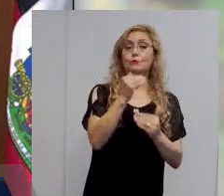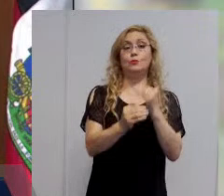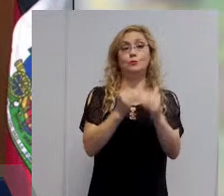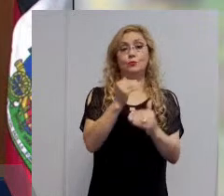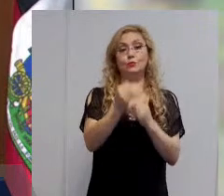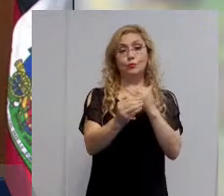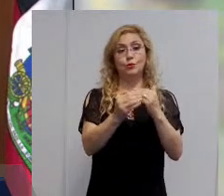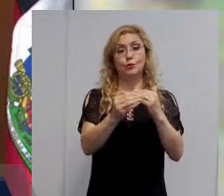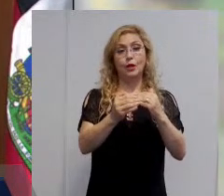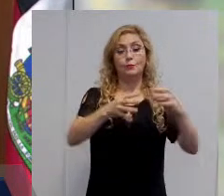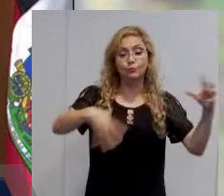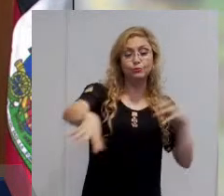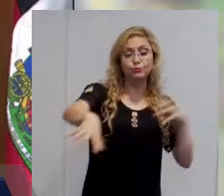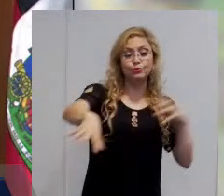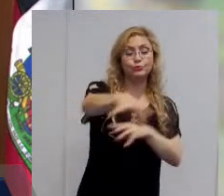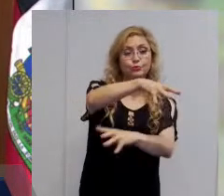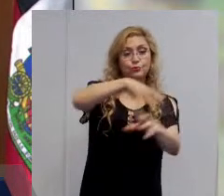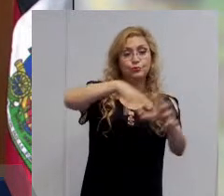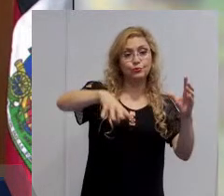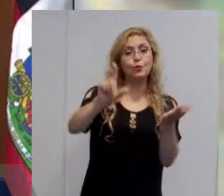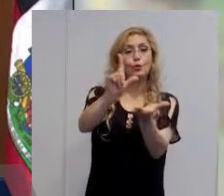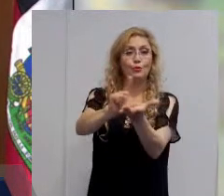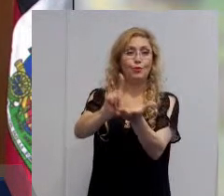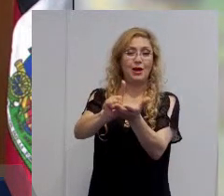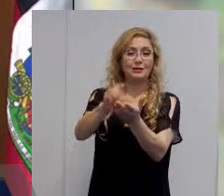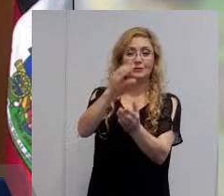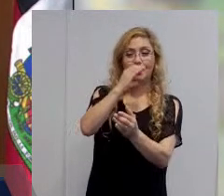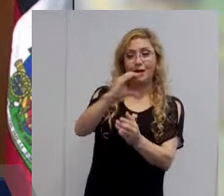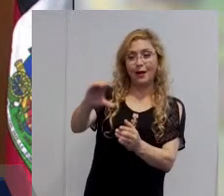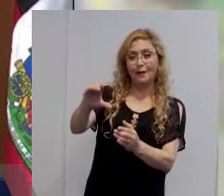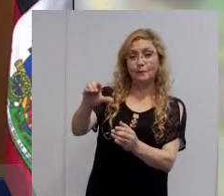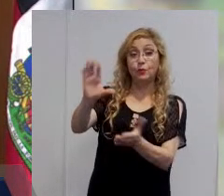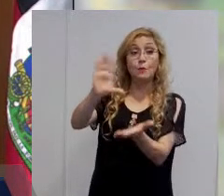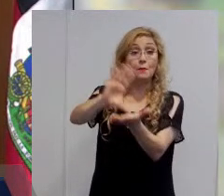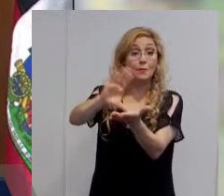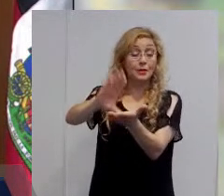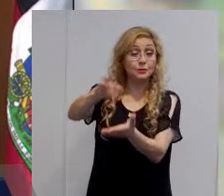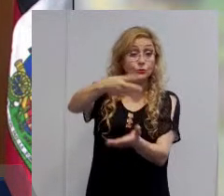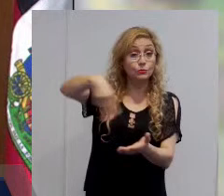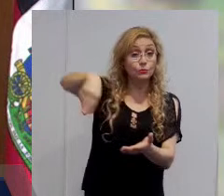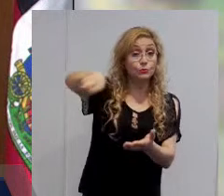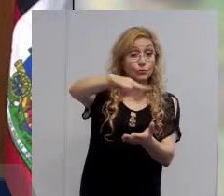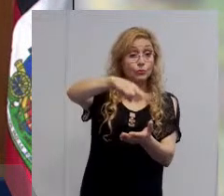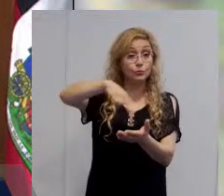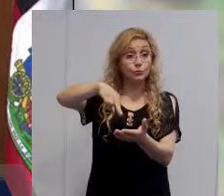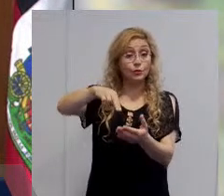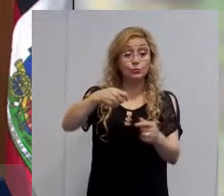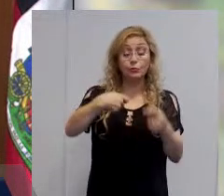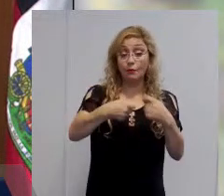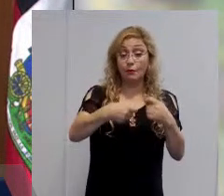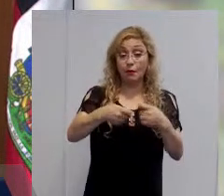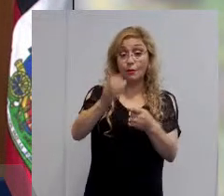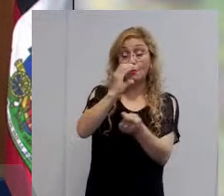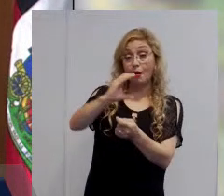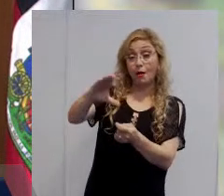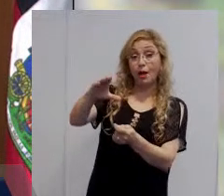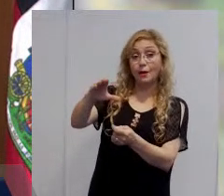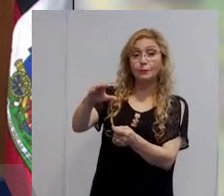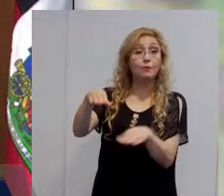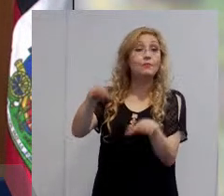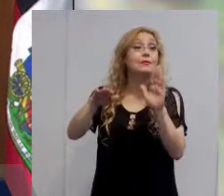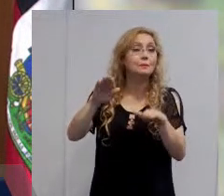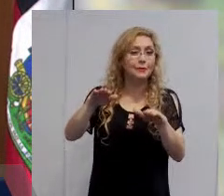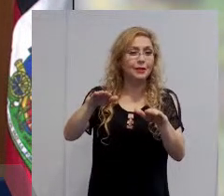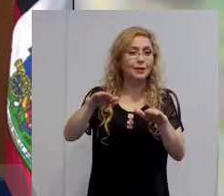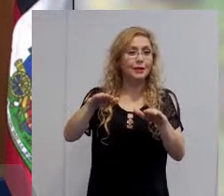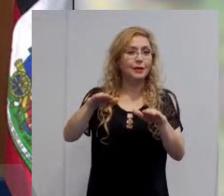sustainable producers so that we can ensure that many of the rural areas are more dynamic. Now, in many countries, the rural